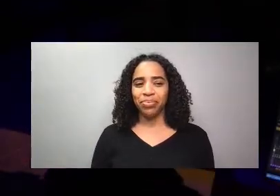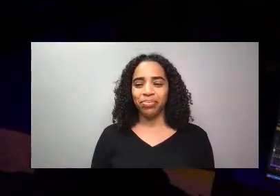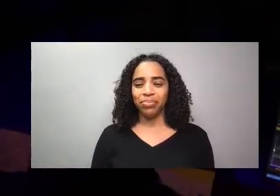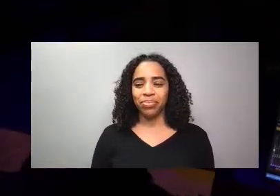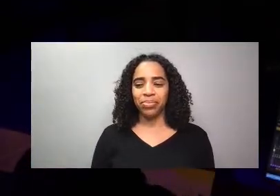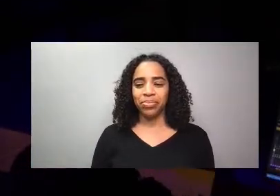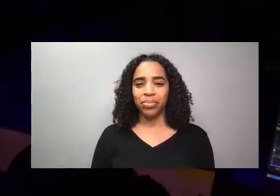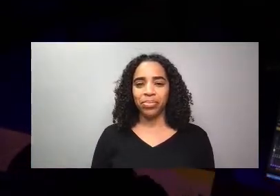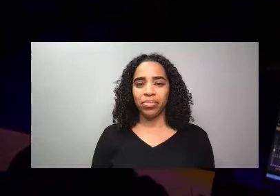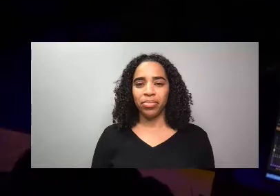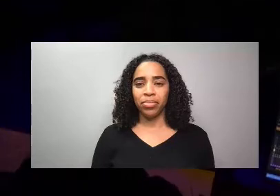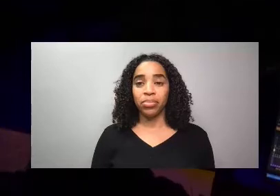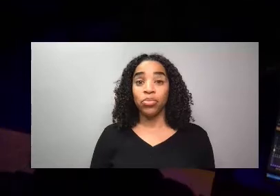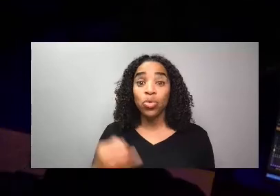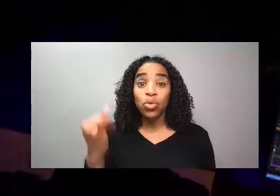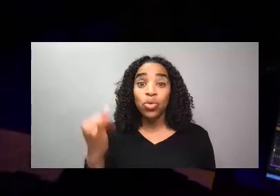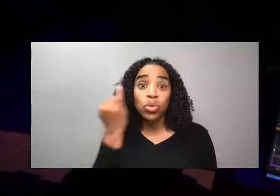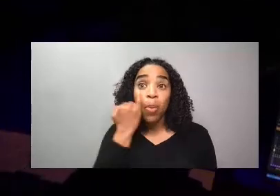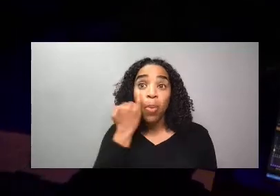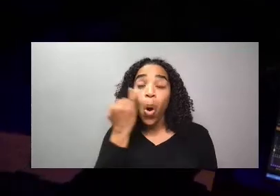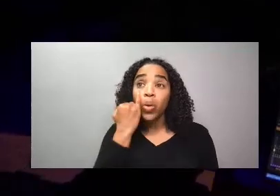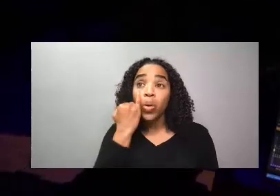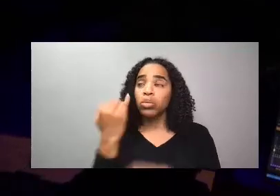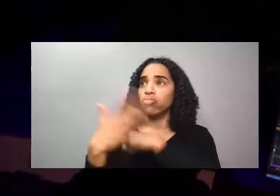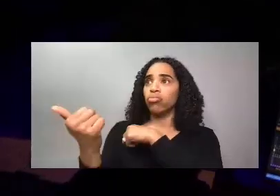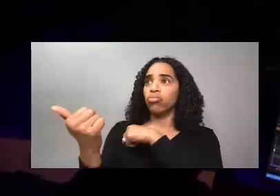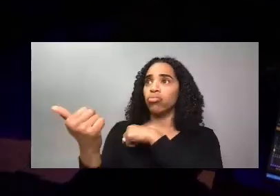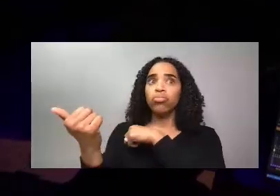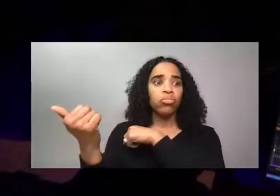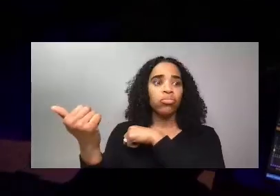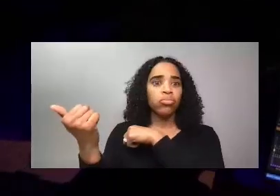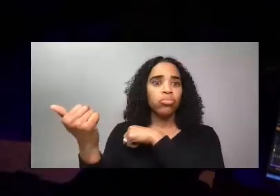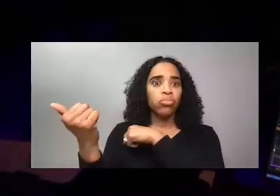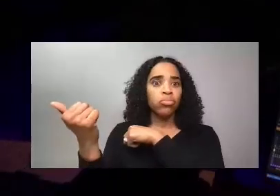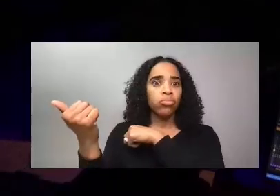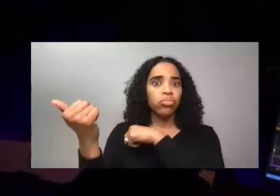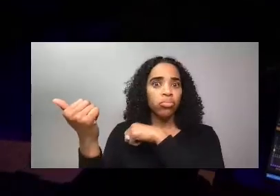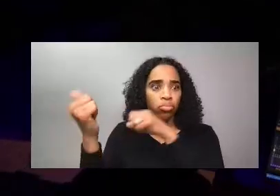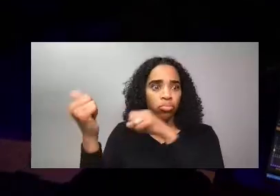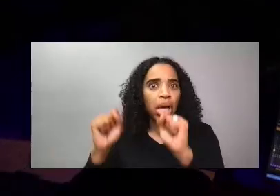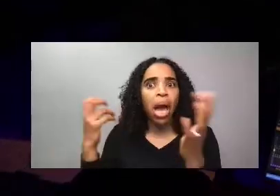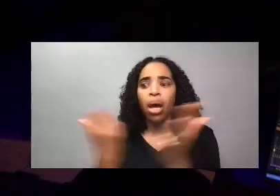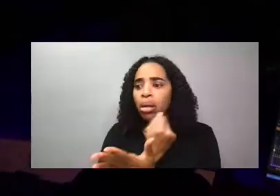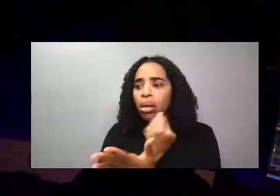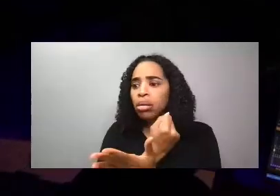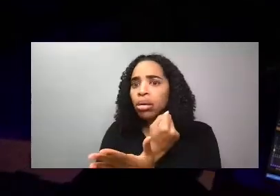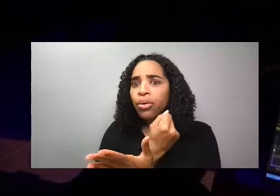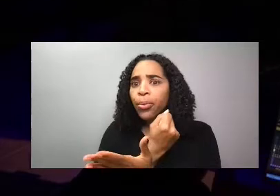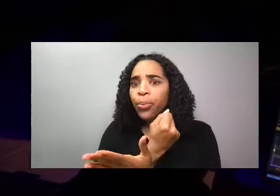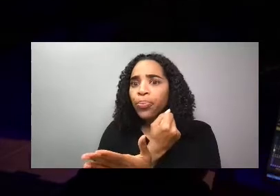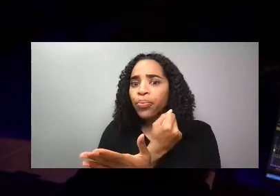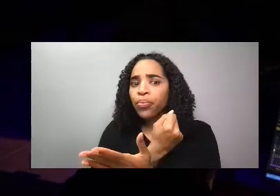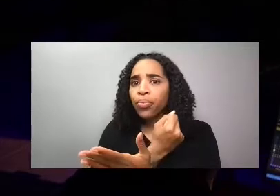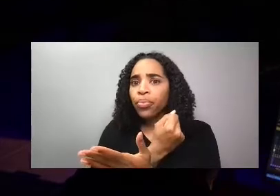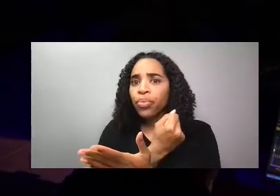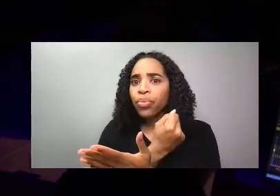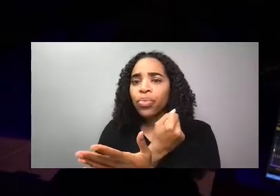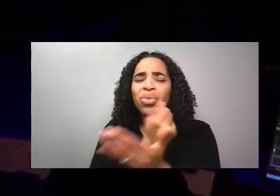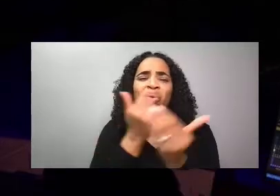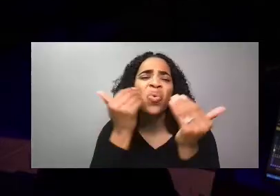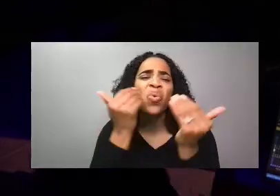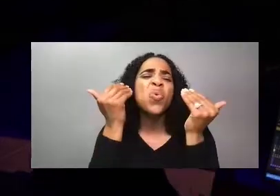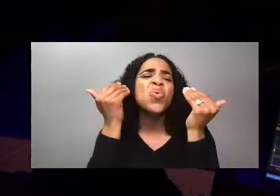When opportunity knocks, when possibility calls, take the bull by